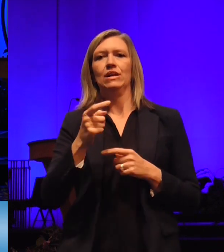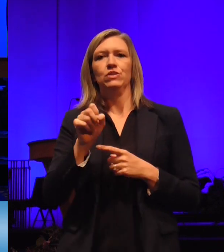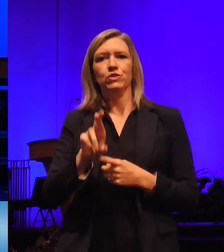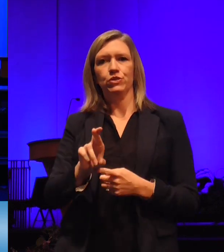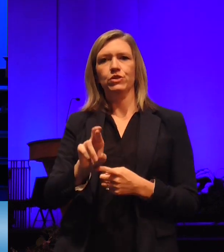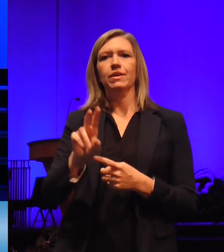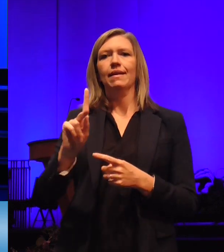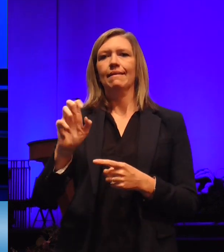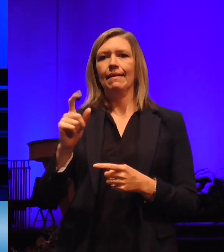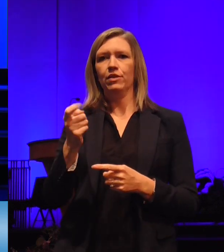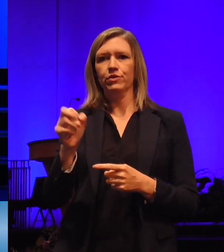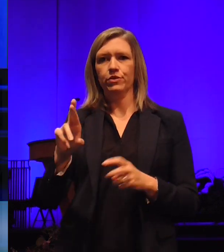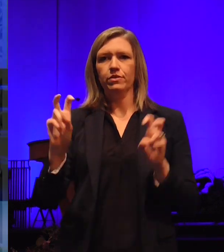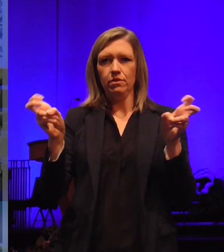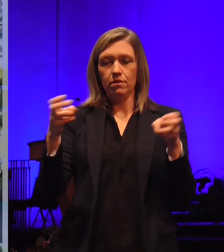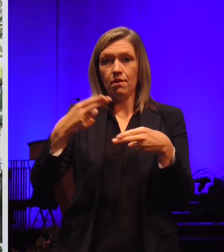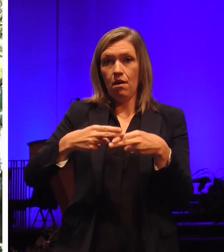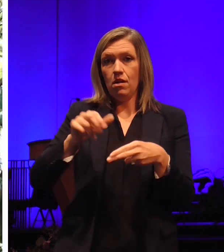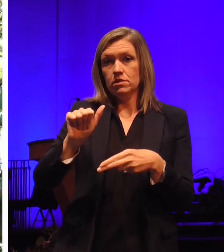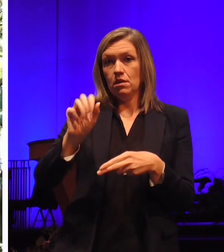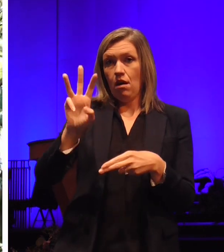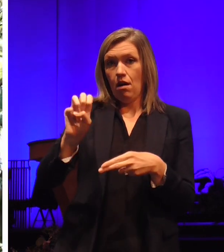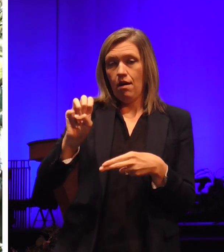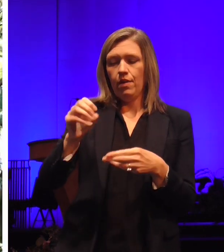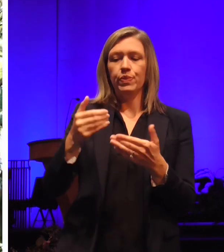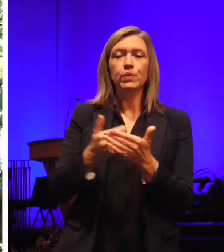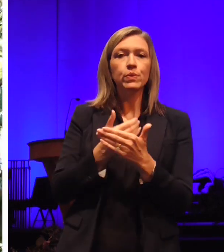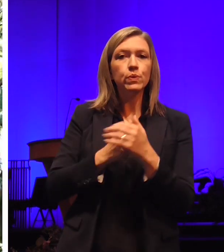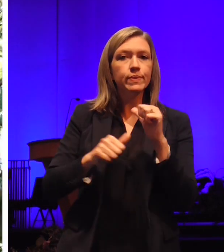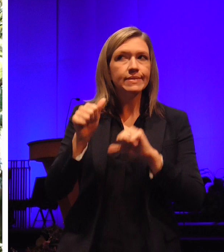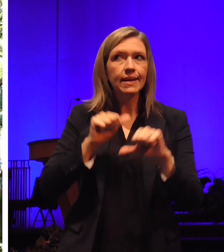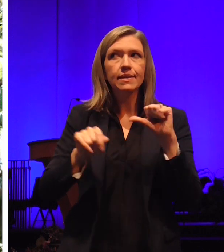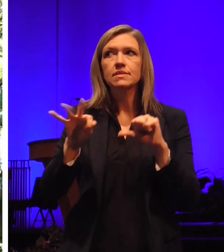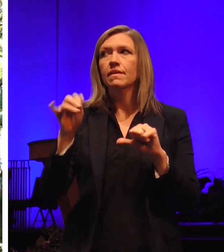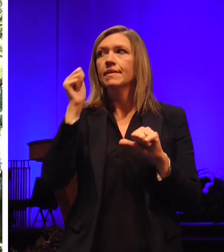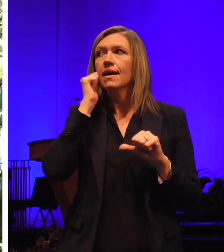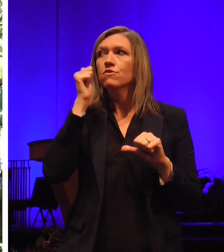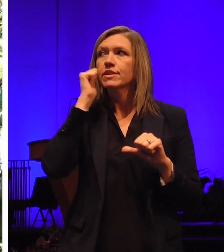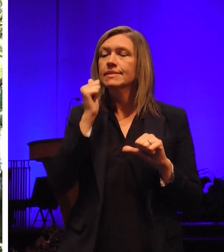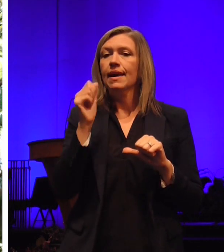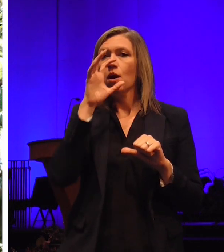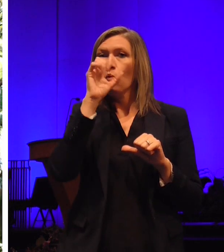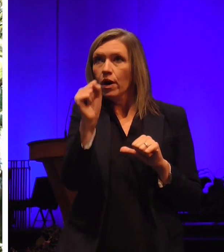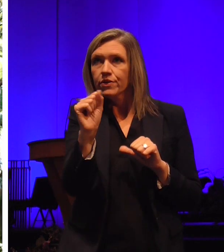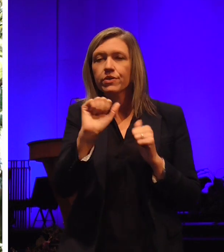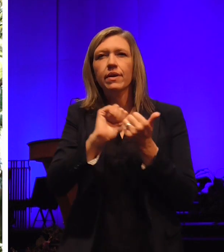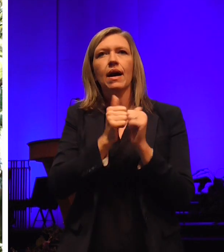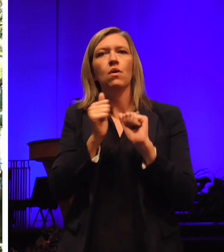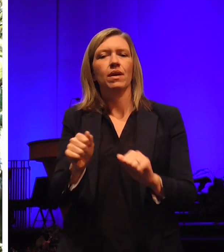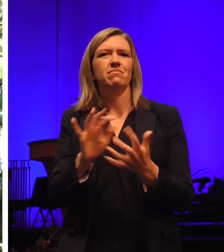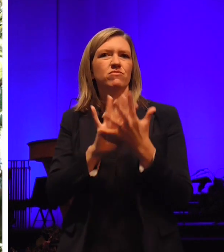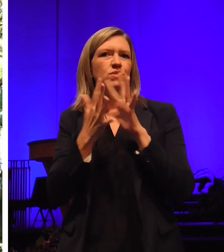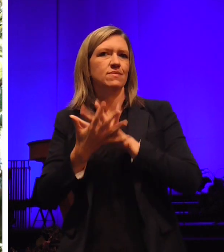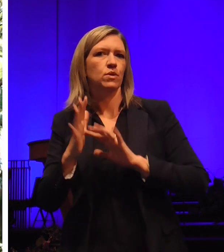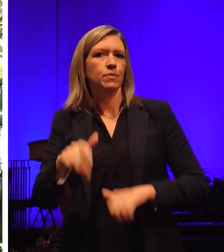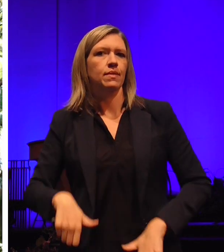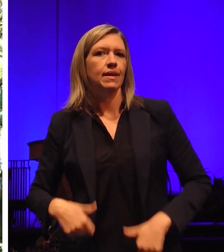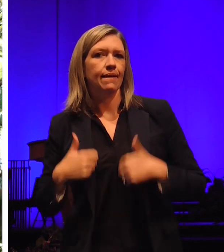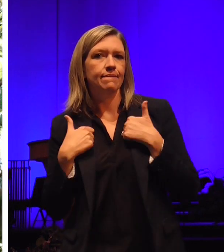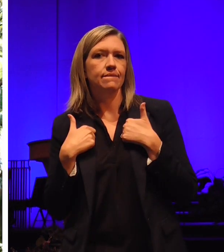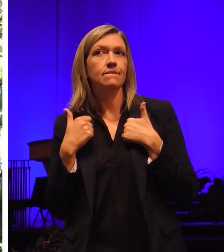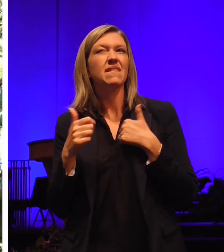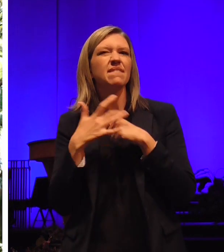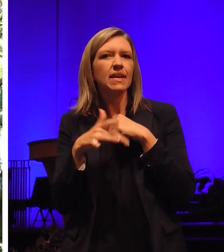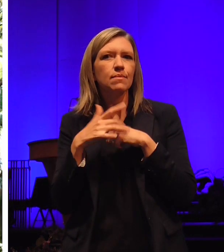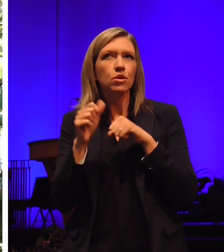Dachner Keltner called Awe: The New Science of Everyday Wonder and How It Can Transform Your Life. And it's